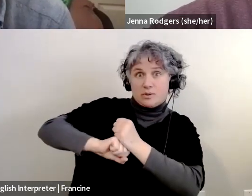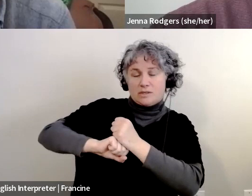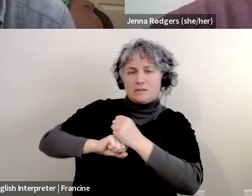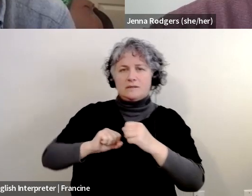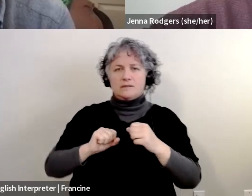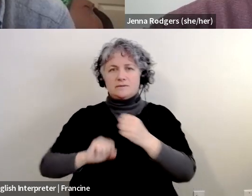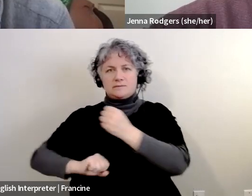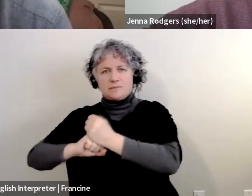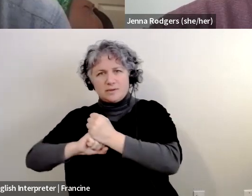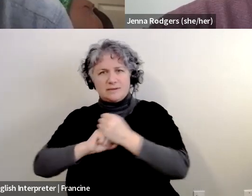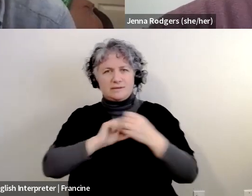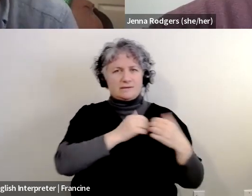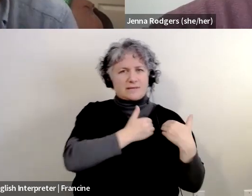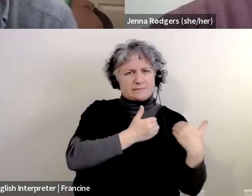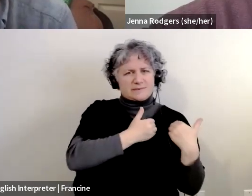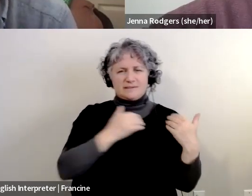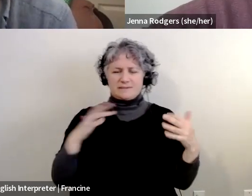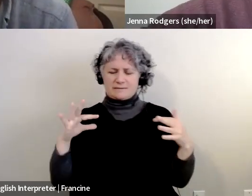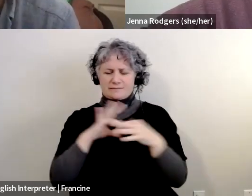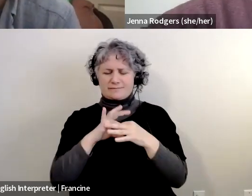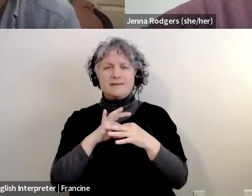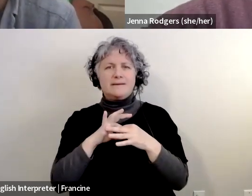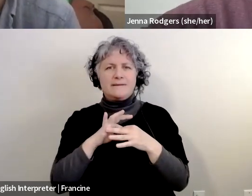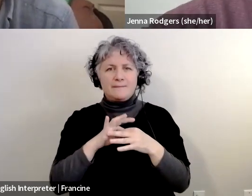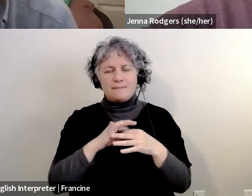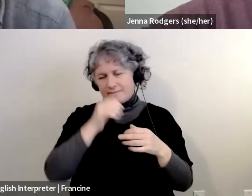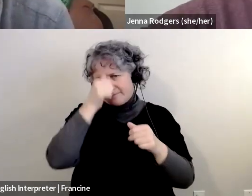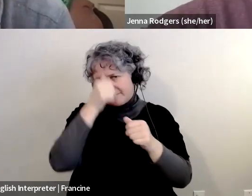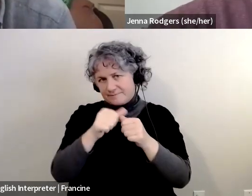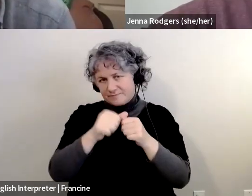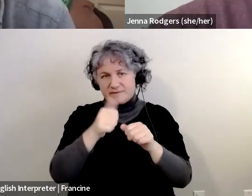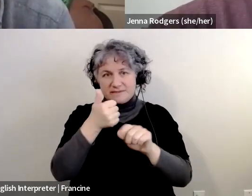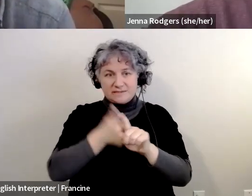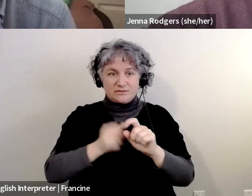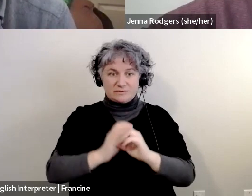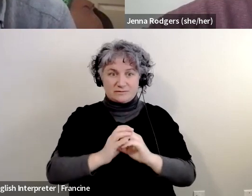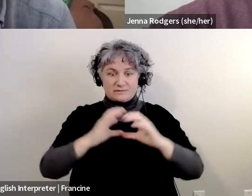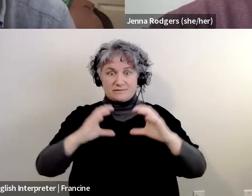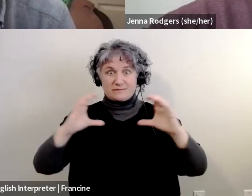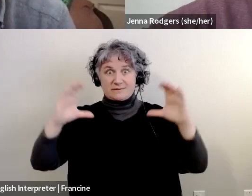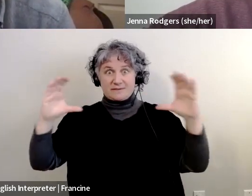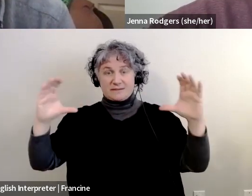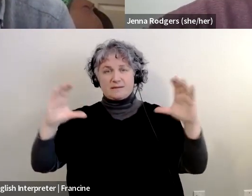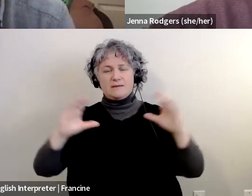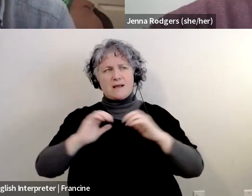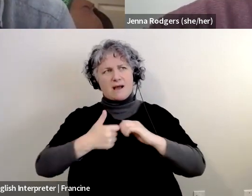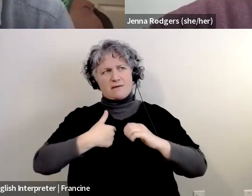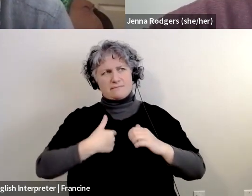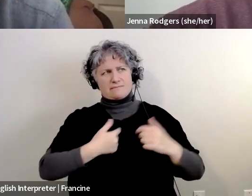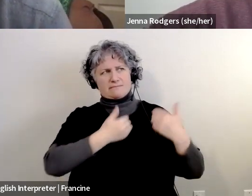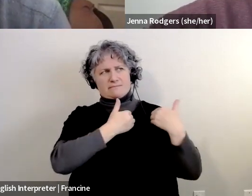together. So keep that in mind. So at each level, how am I holding myself accountable? How am I